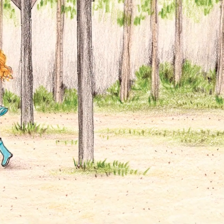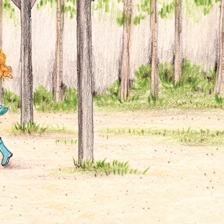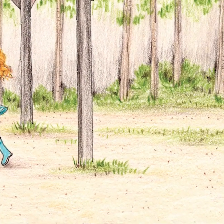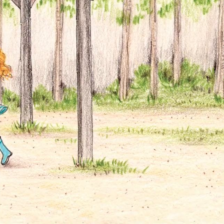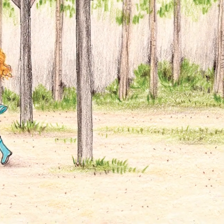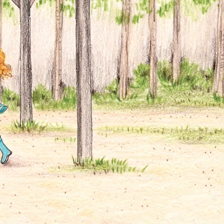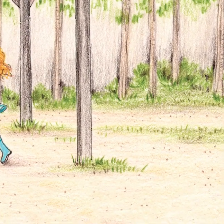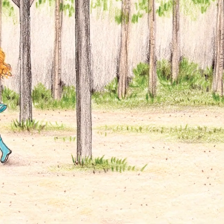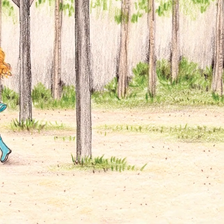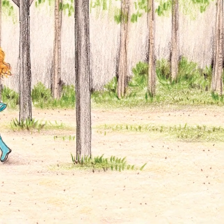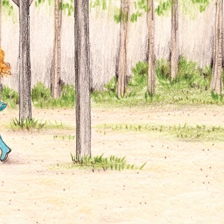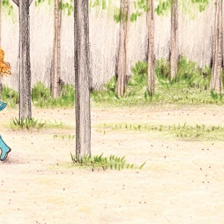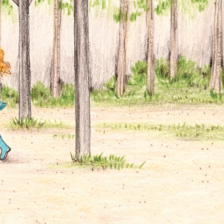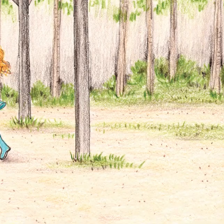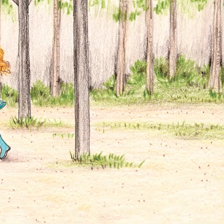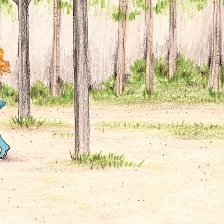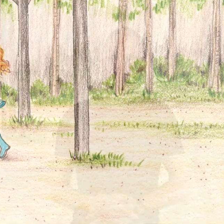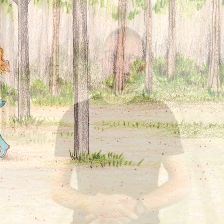High Lodge, Thetford Forest.